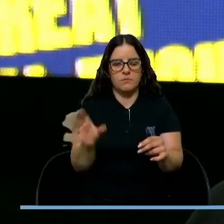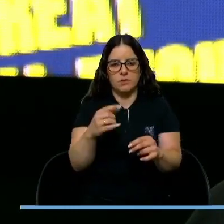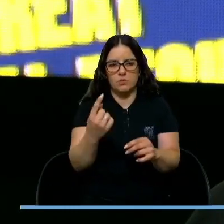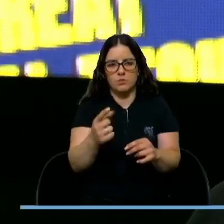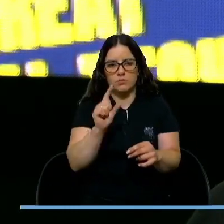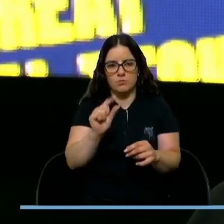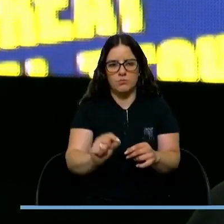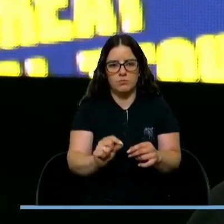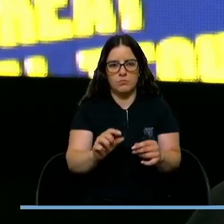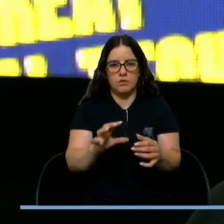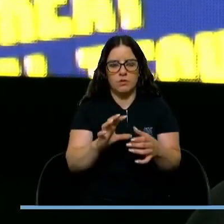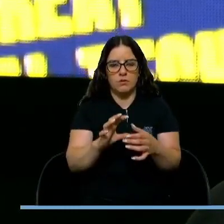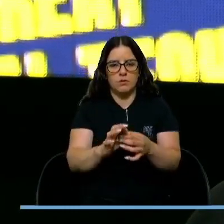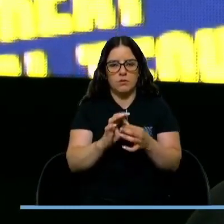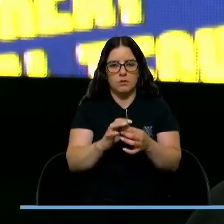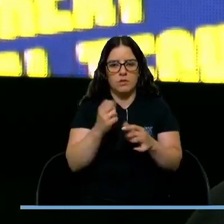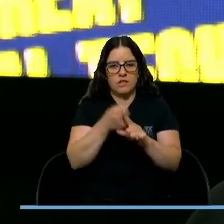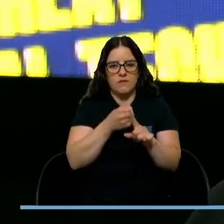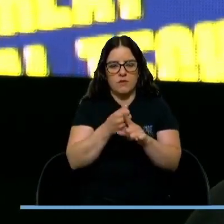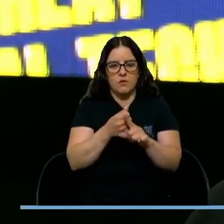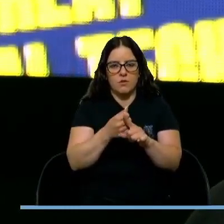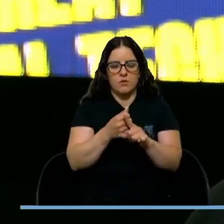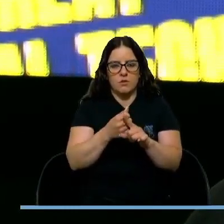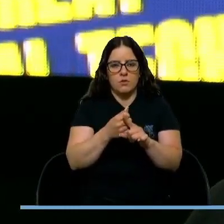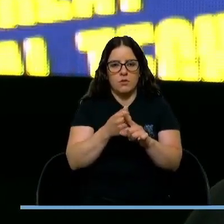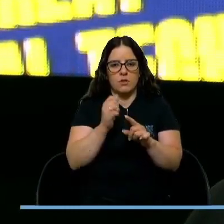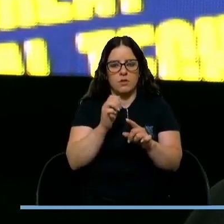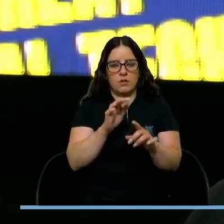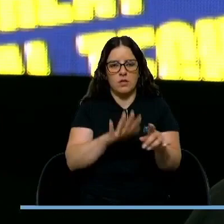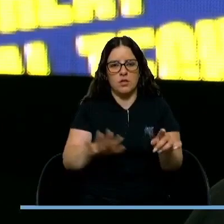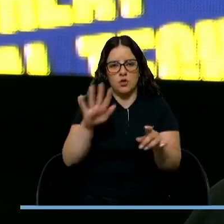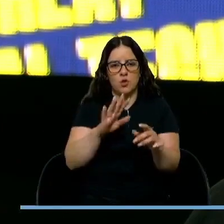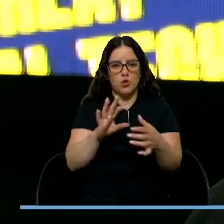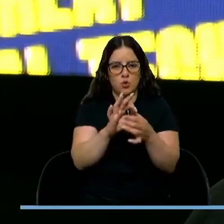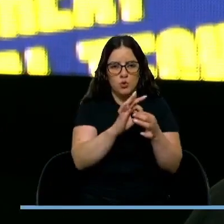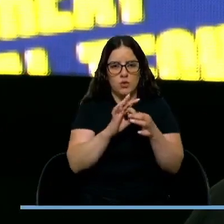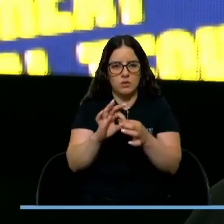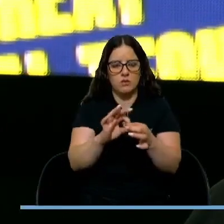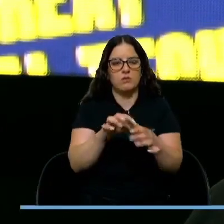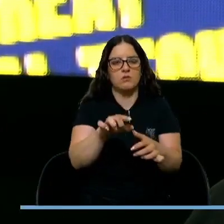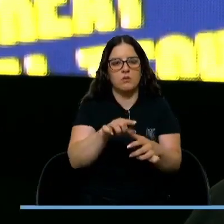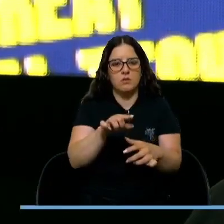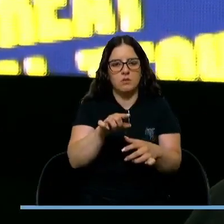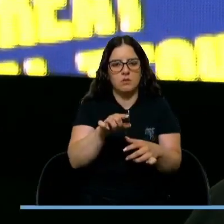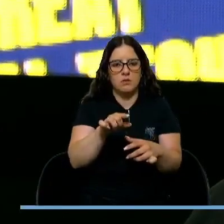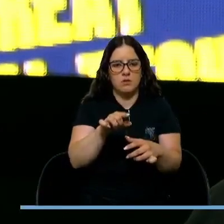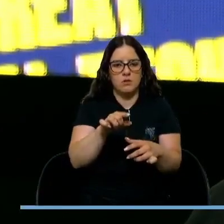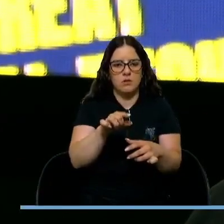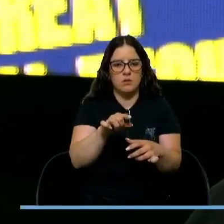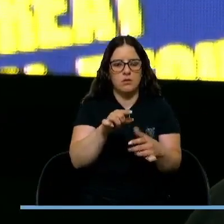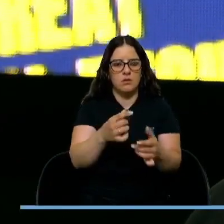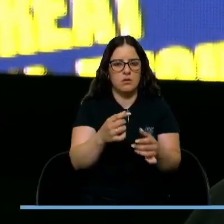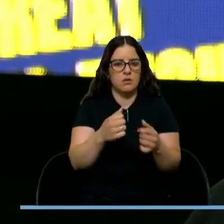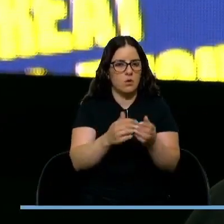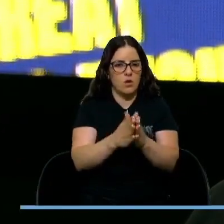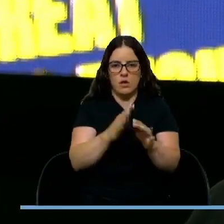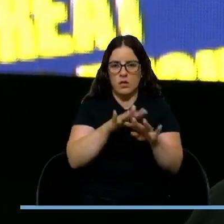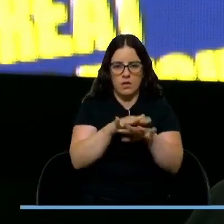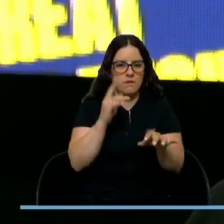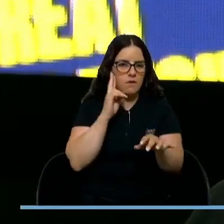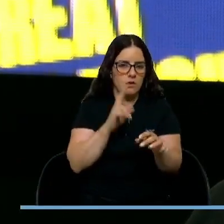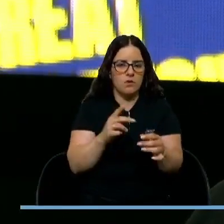at 90%. And also the challenges aligned with that of the UN in, by 2030, are our value